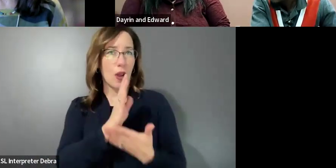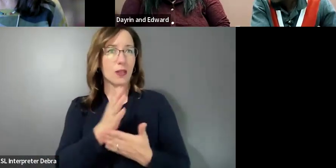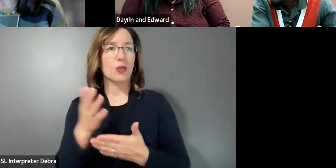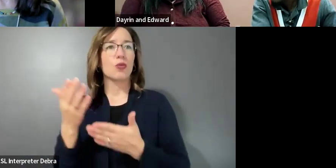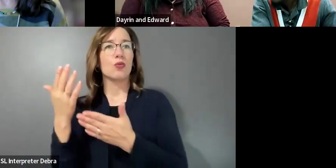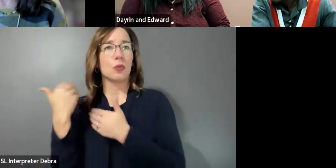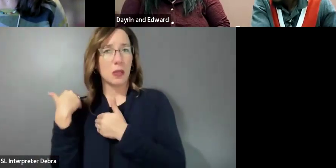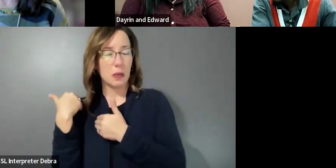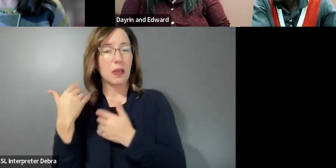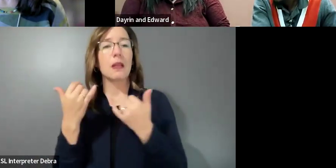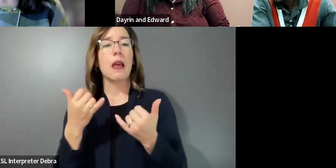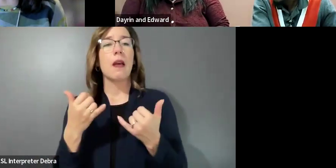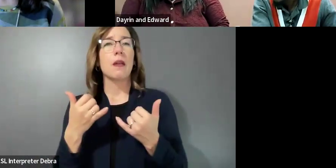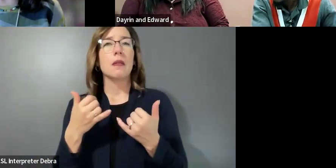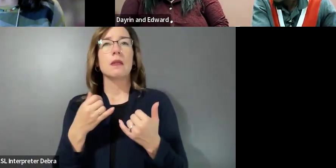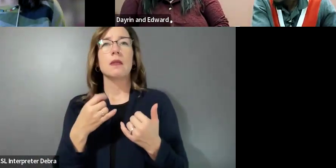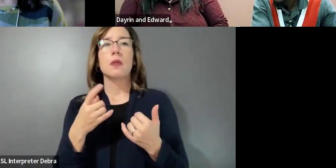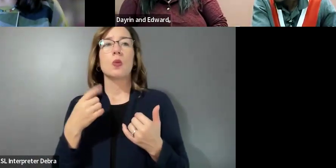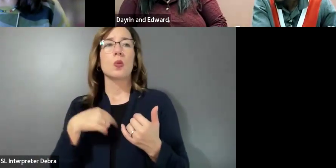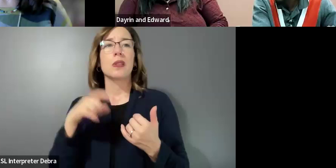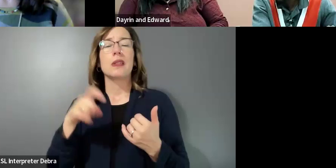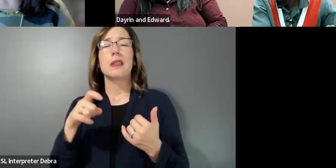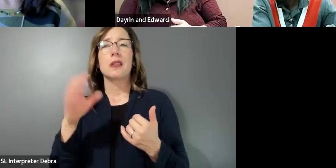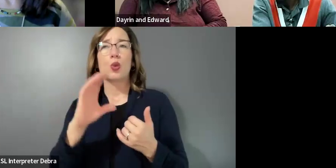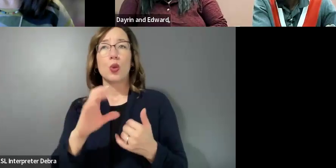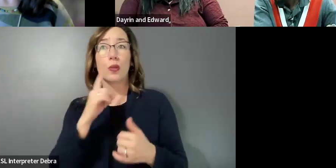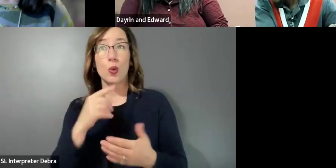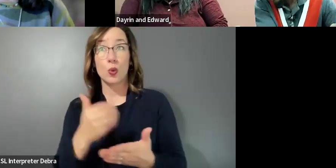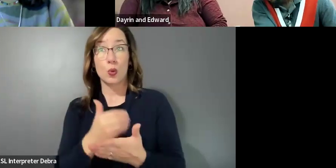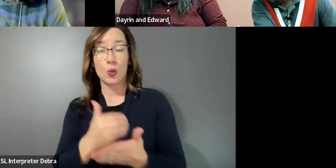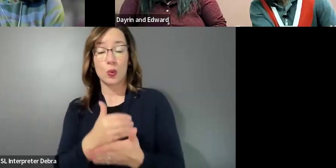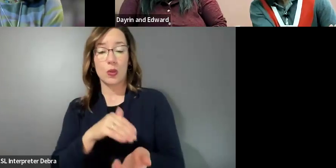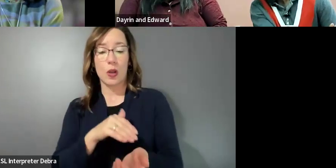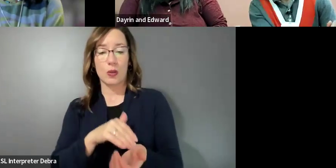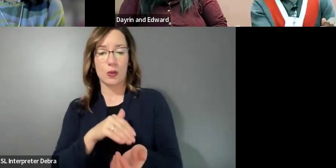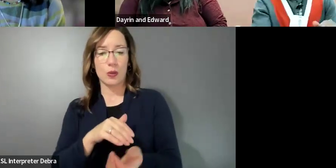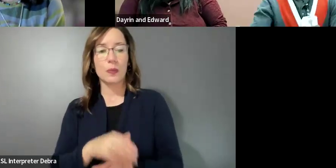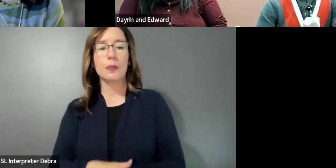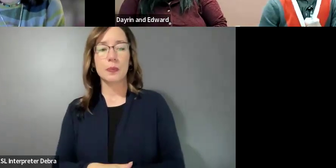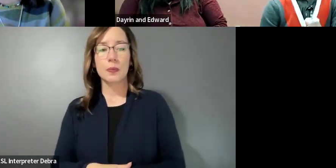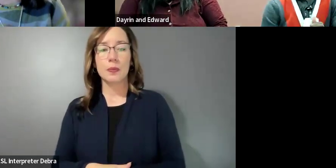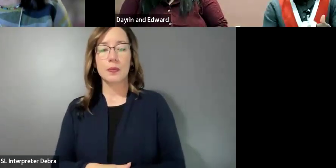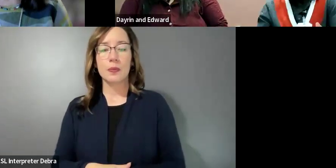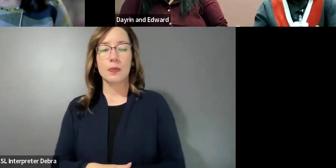about when we need to find a new doctor.